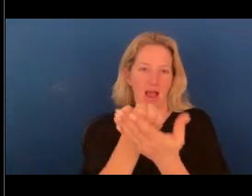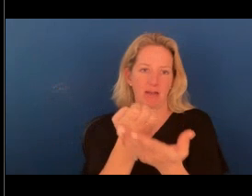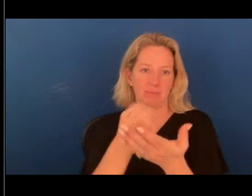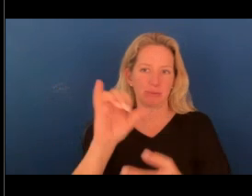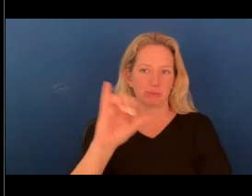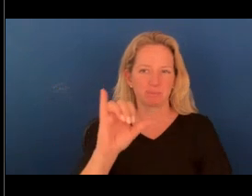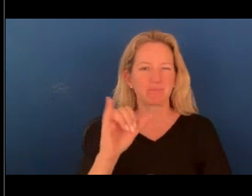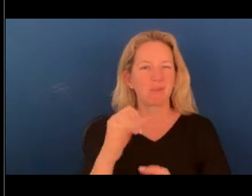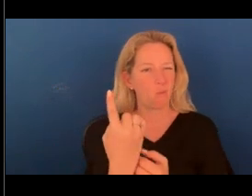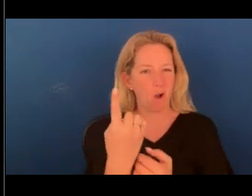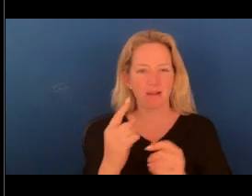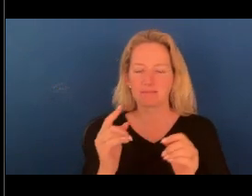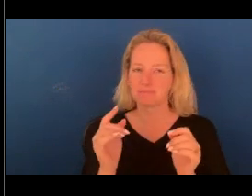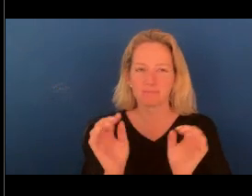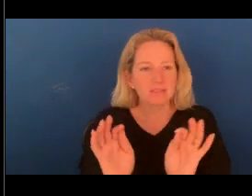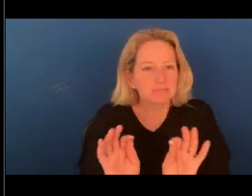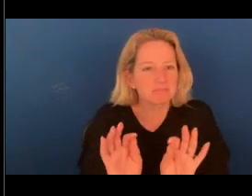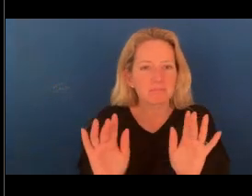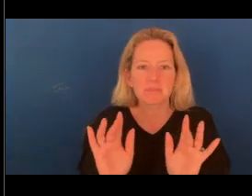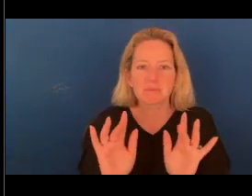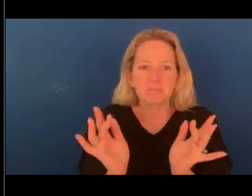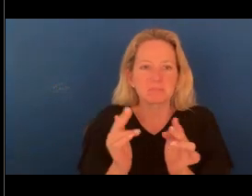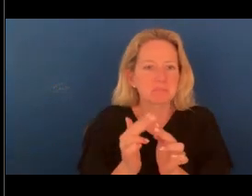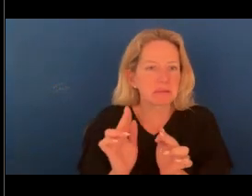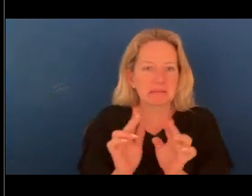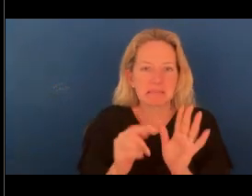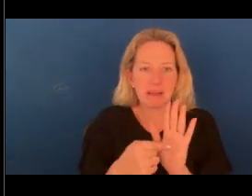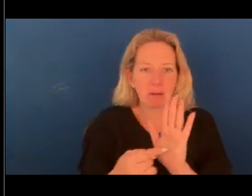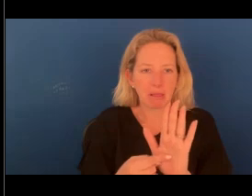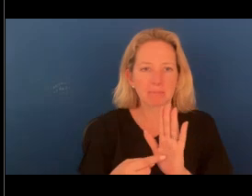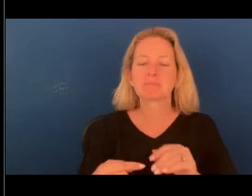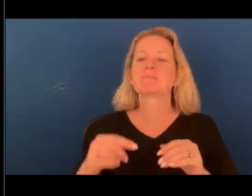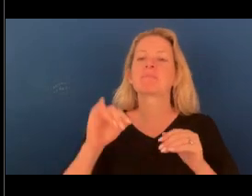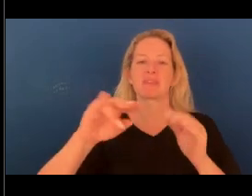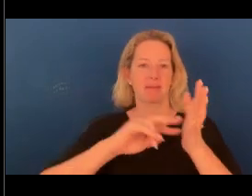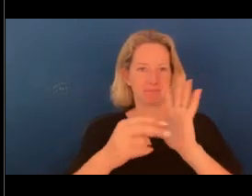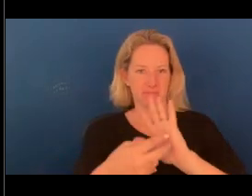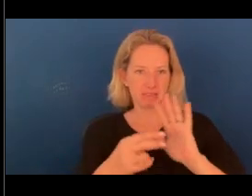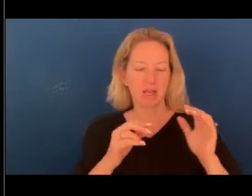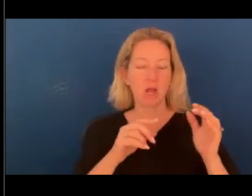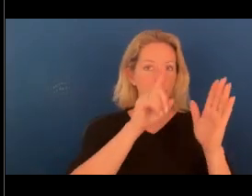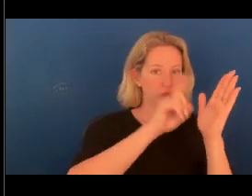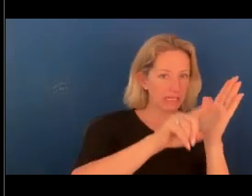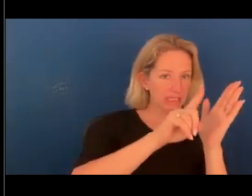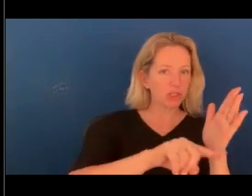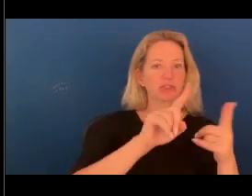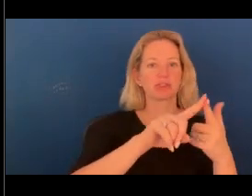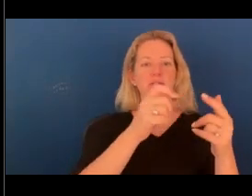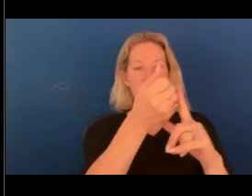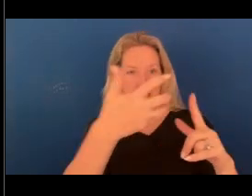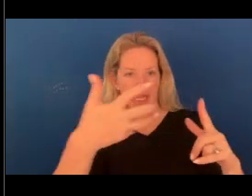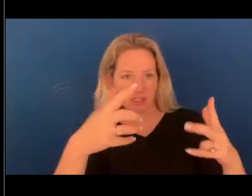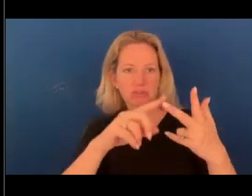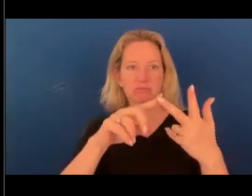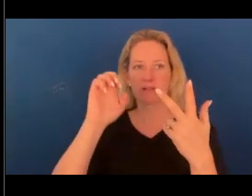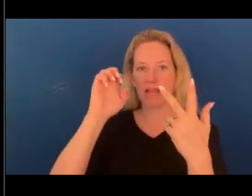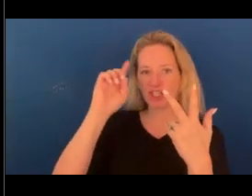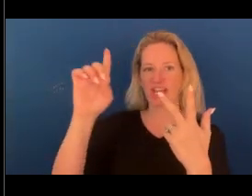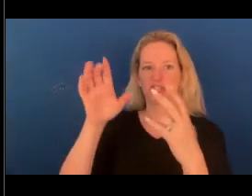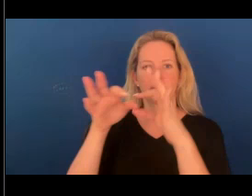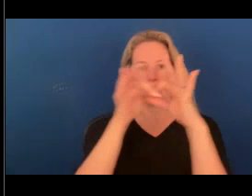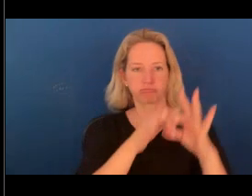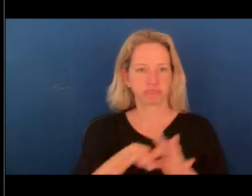small example. So we connect the research, extension, and education, listening, taking